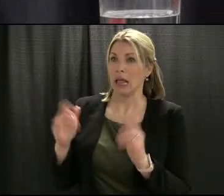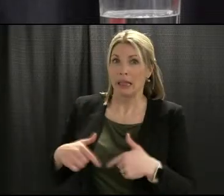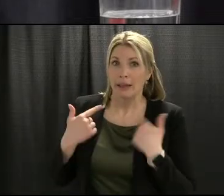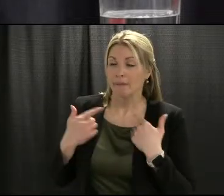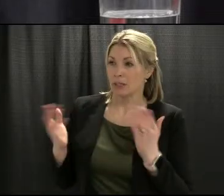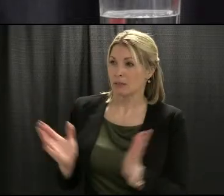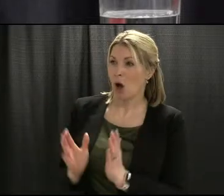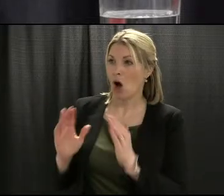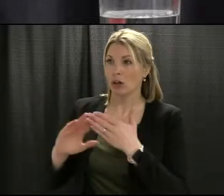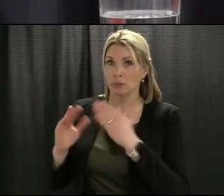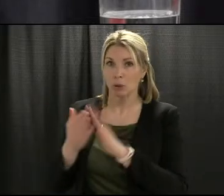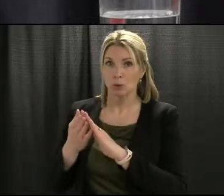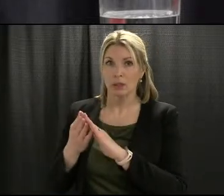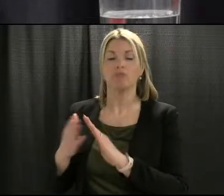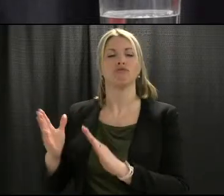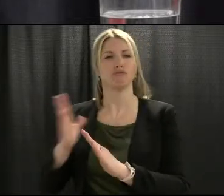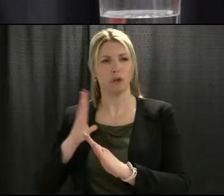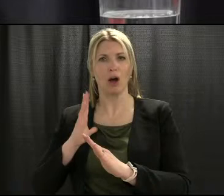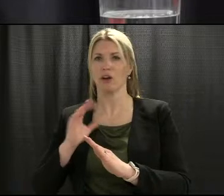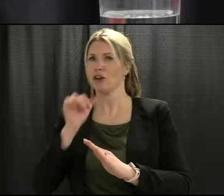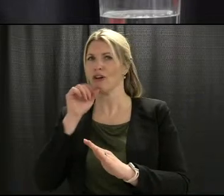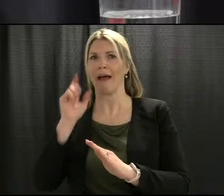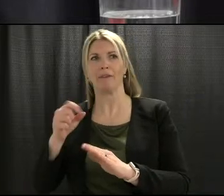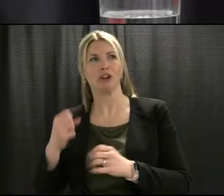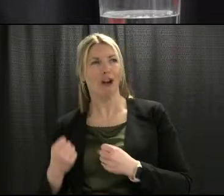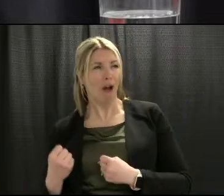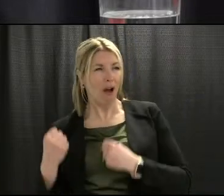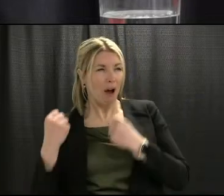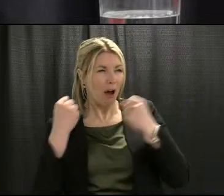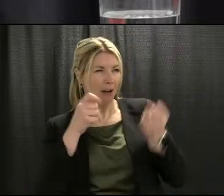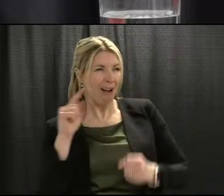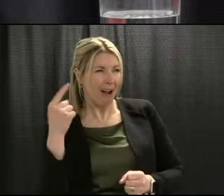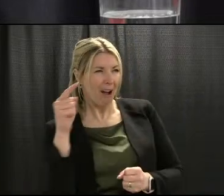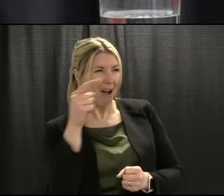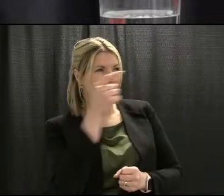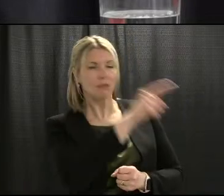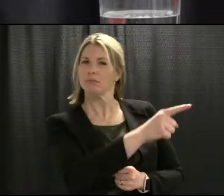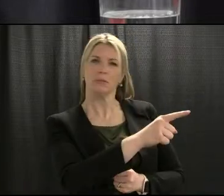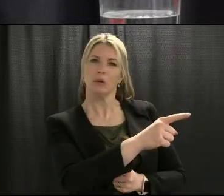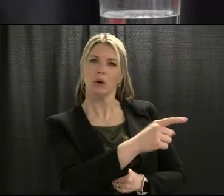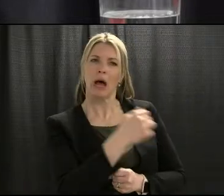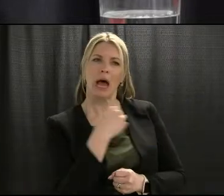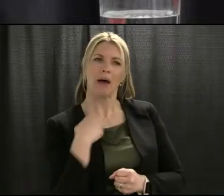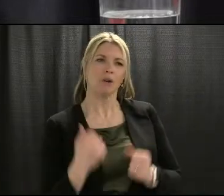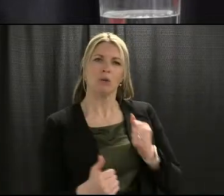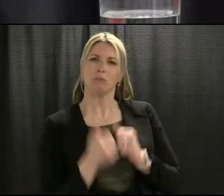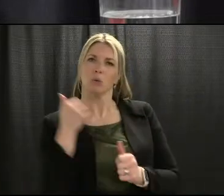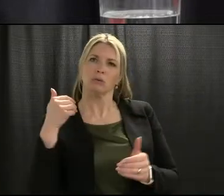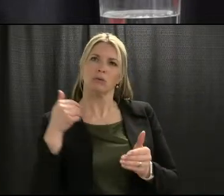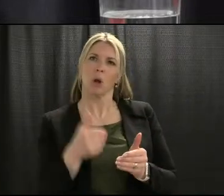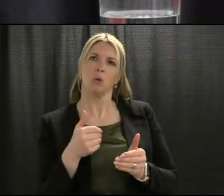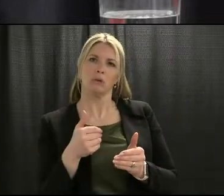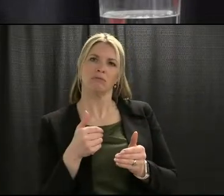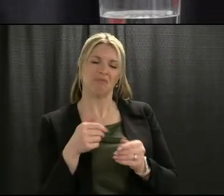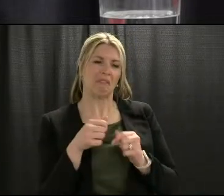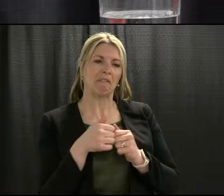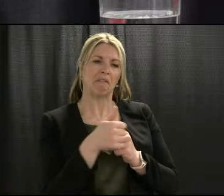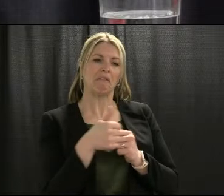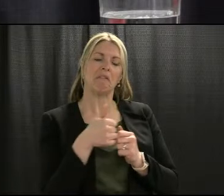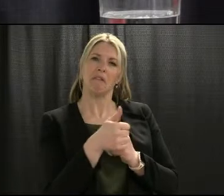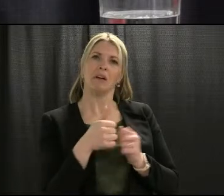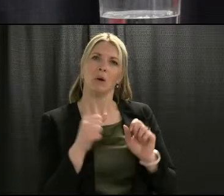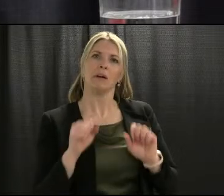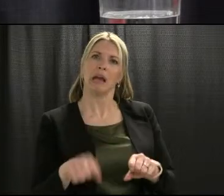spoke nearest their home and also avail of services in the hub location as needed. The goal is for everyone to be able